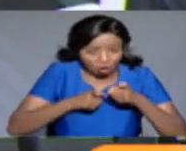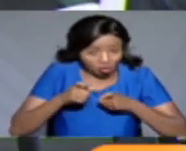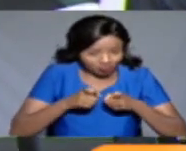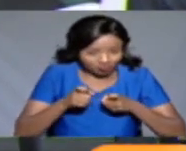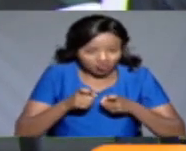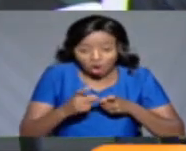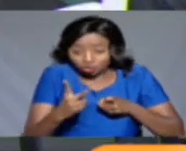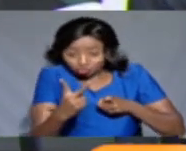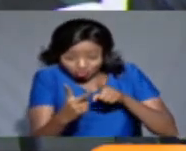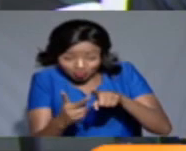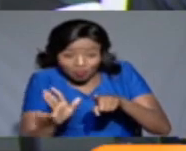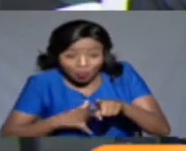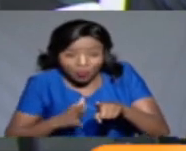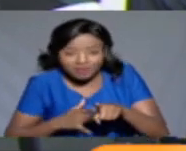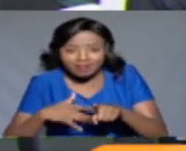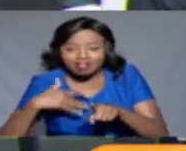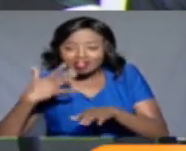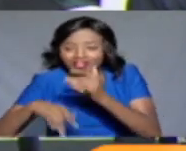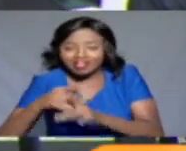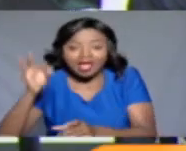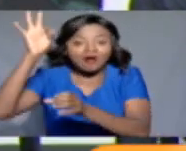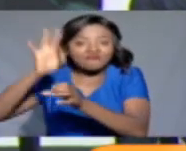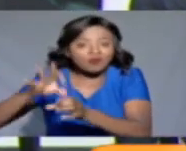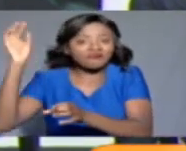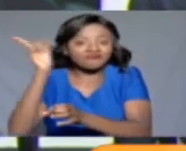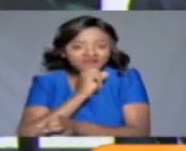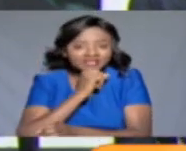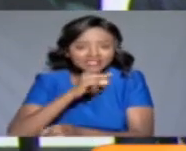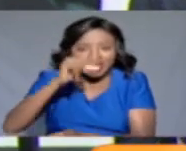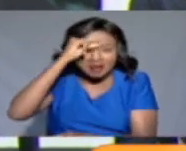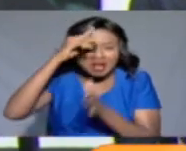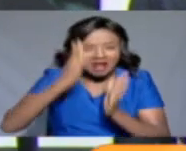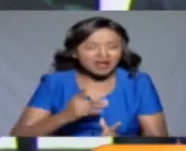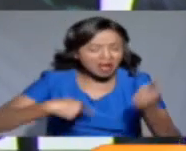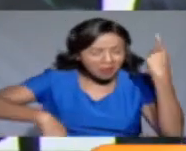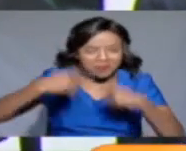women were actually elected governors in their respective states.